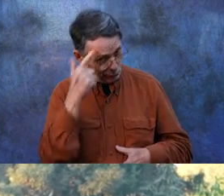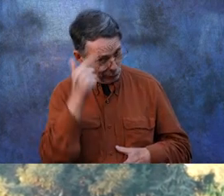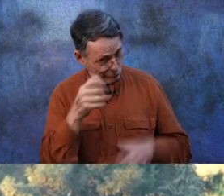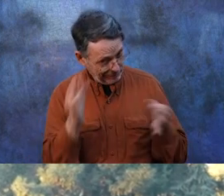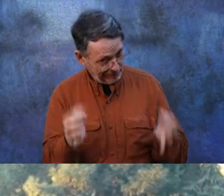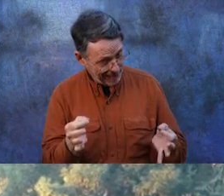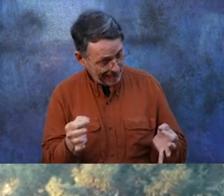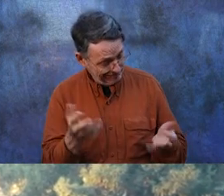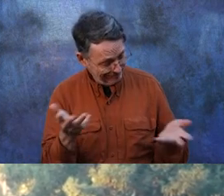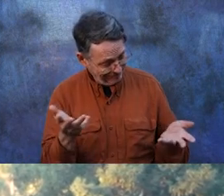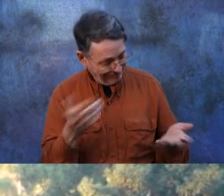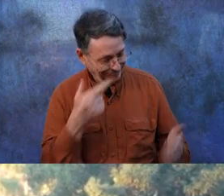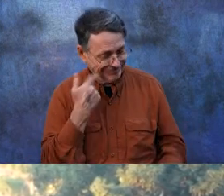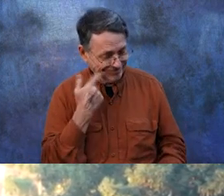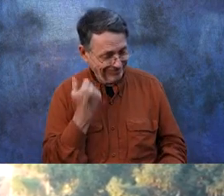And you can decide.